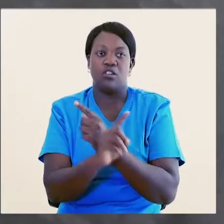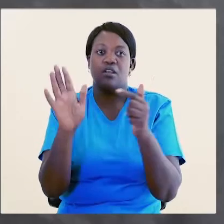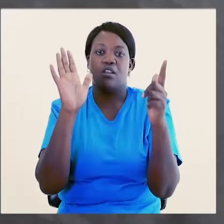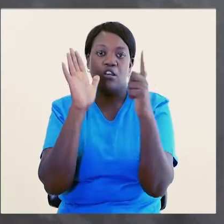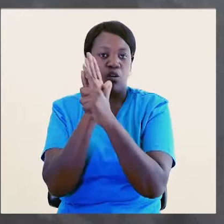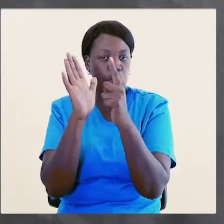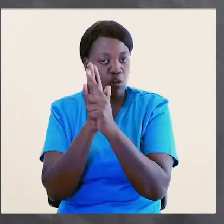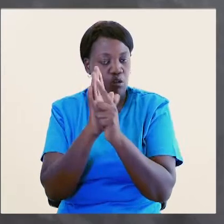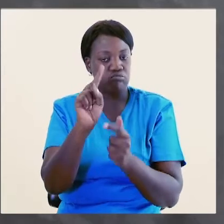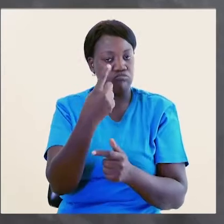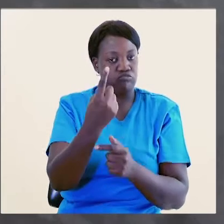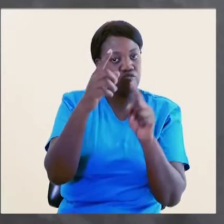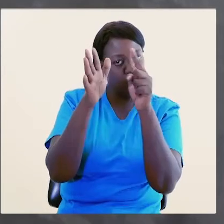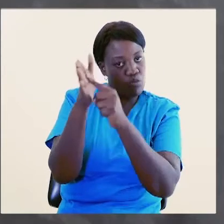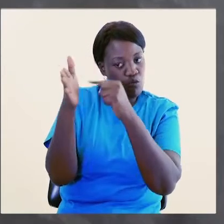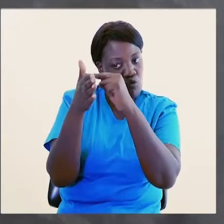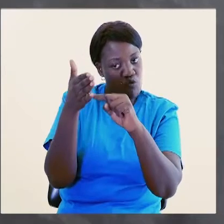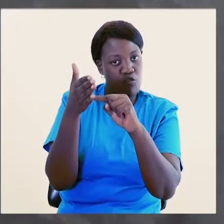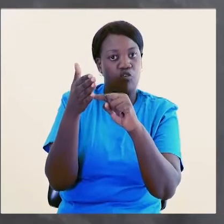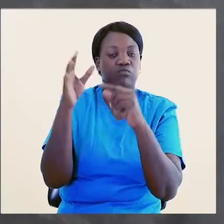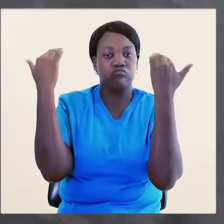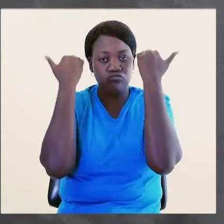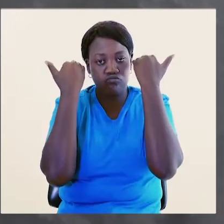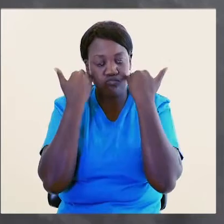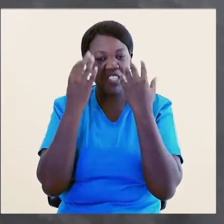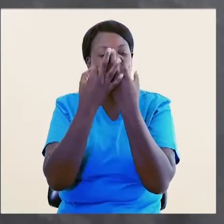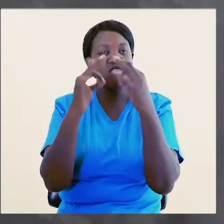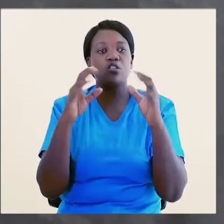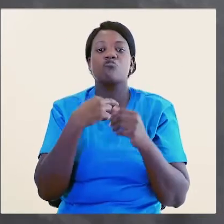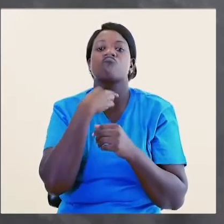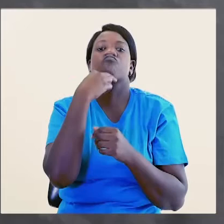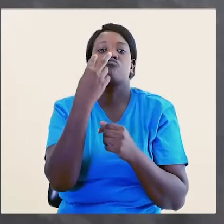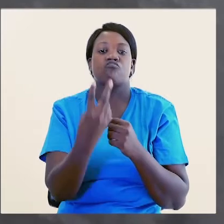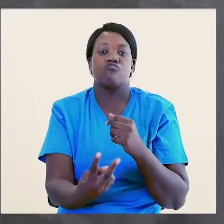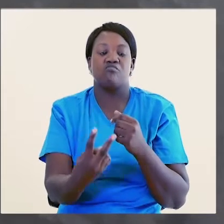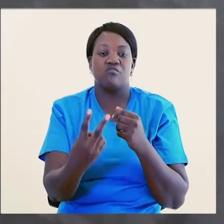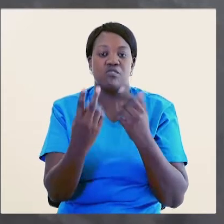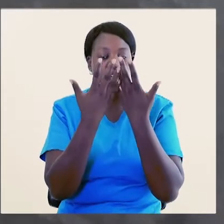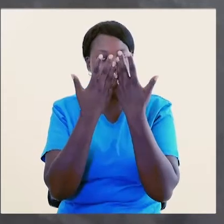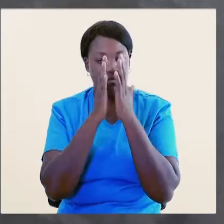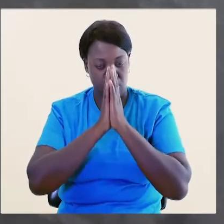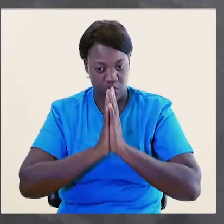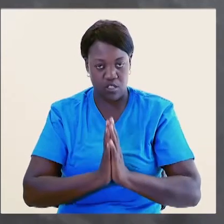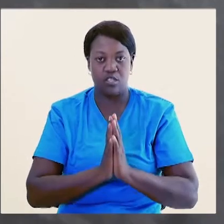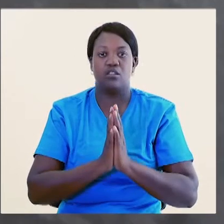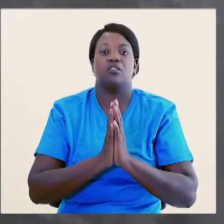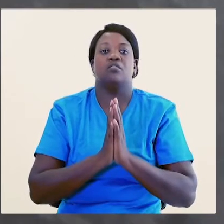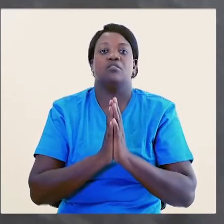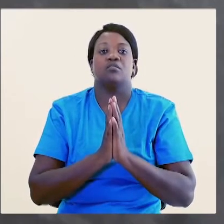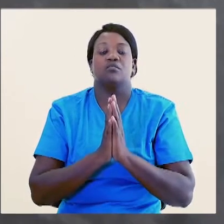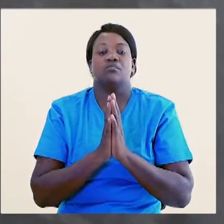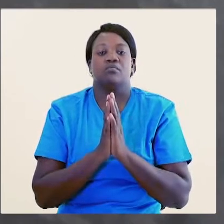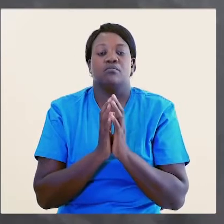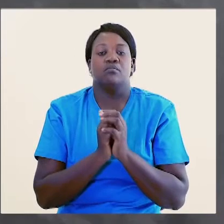the right to vote, the right to a fair trial, freedom of expression and religion, and equality before the